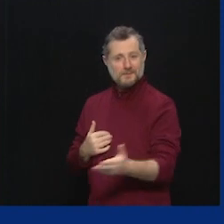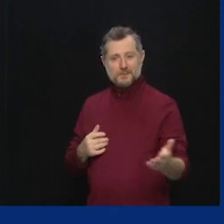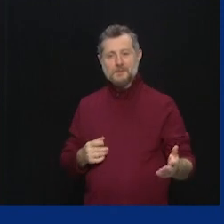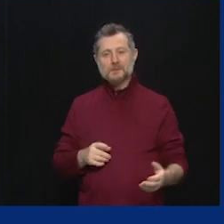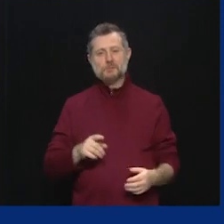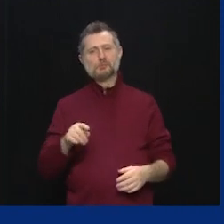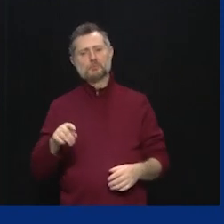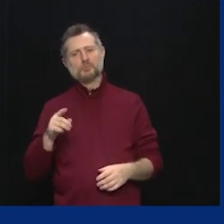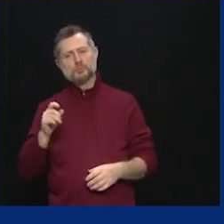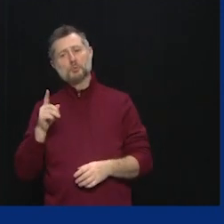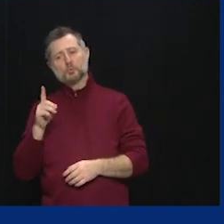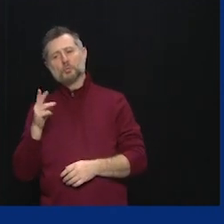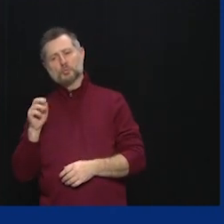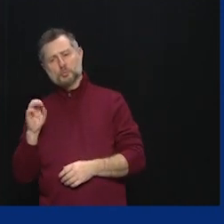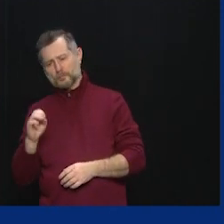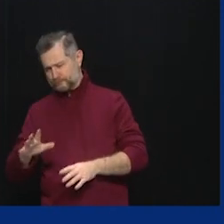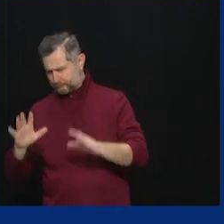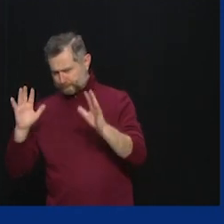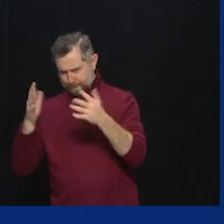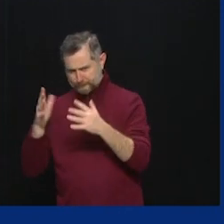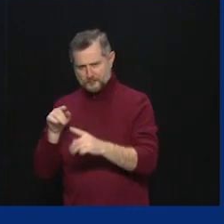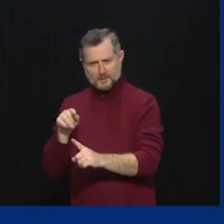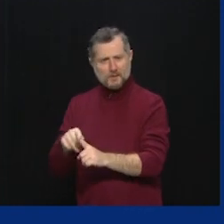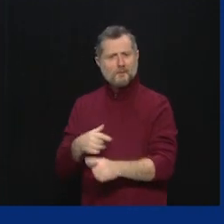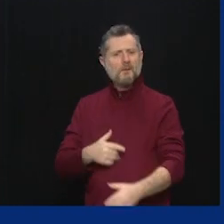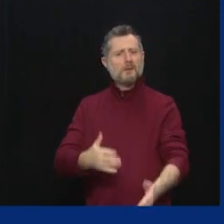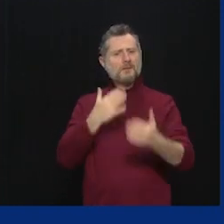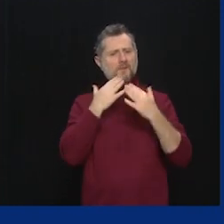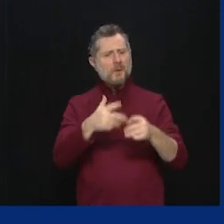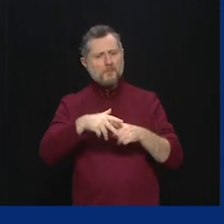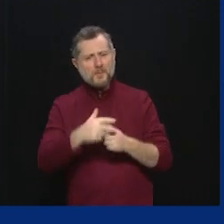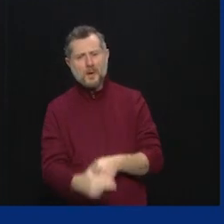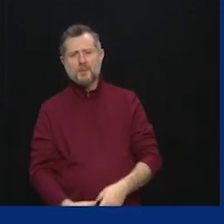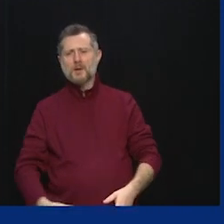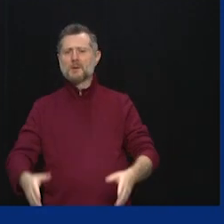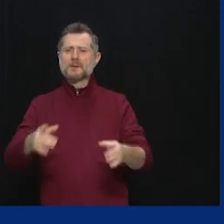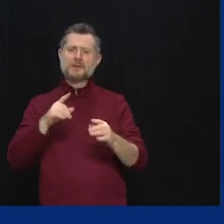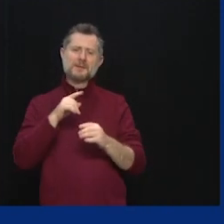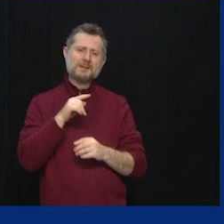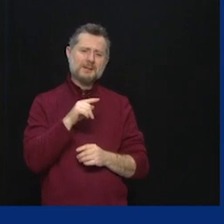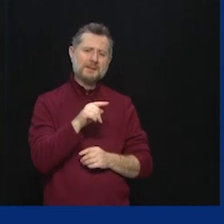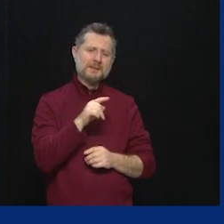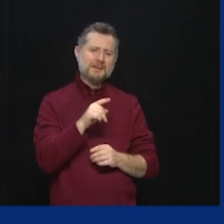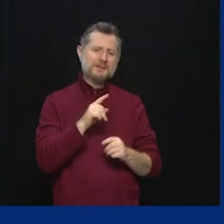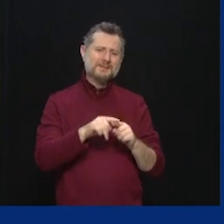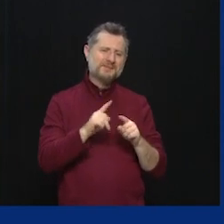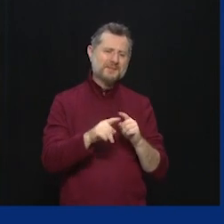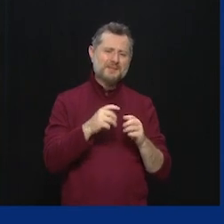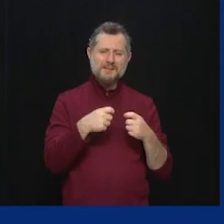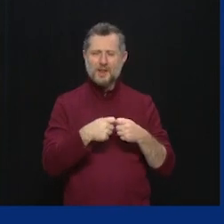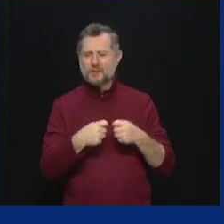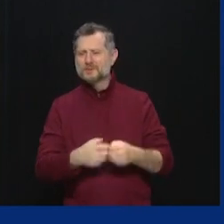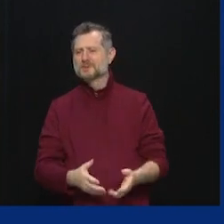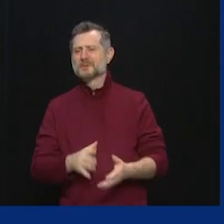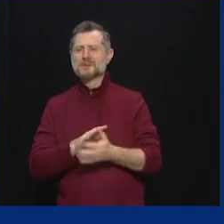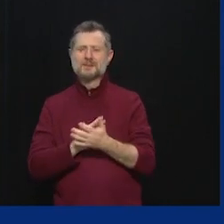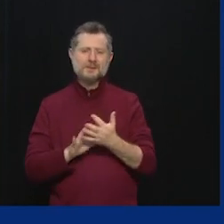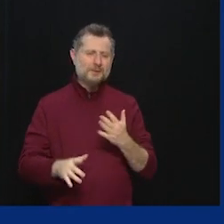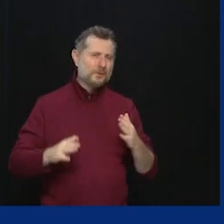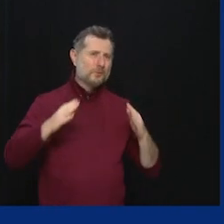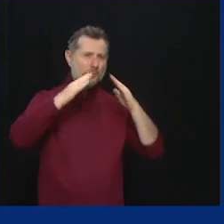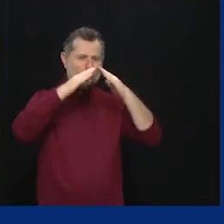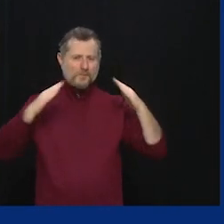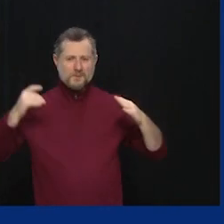I'm going to give a shout out to the plumbers, the teamsters, the electricians, the iron workers, the roofers, the lathers, the ushers,